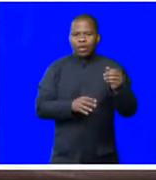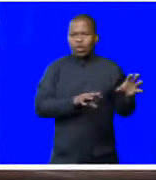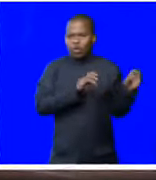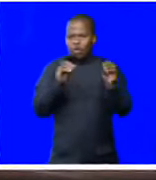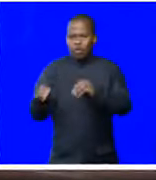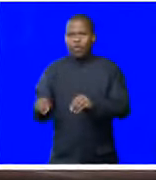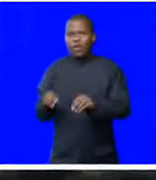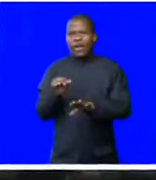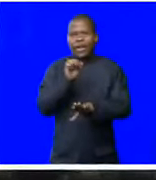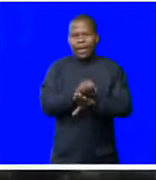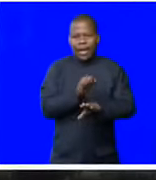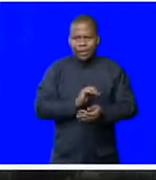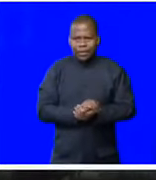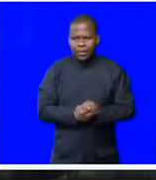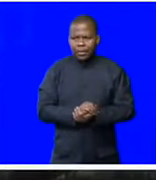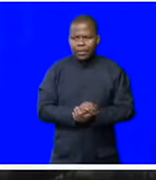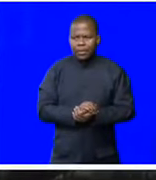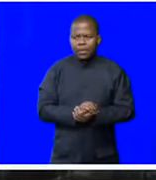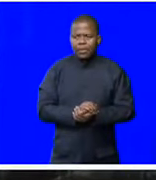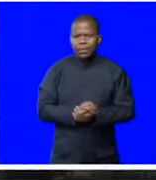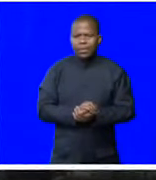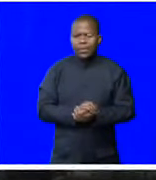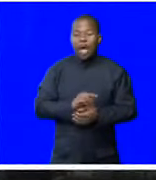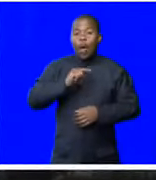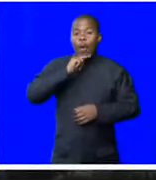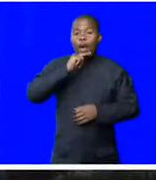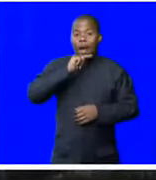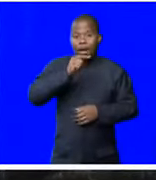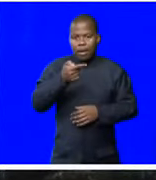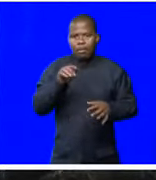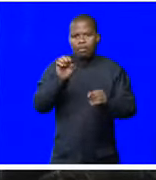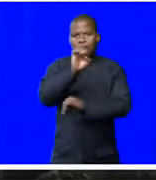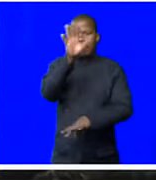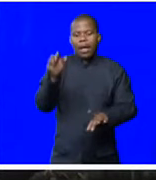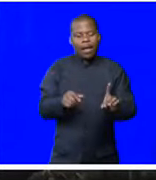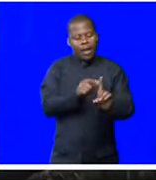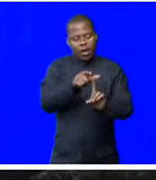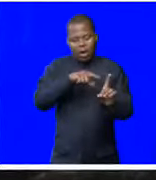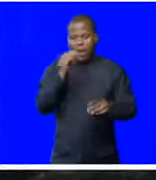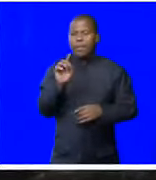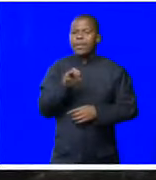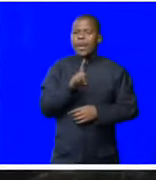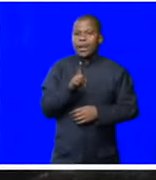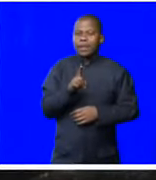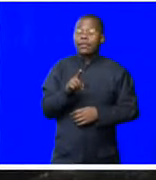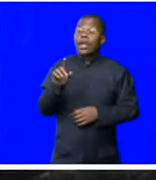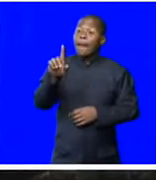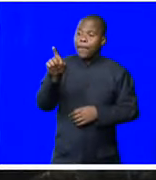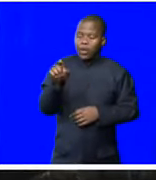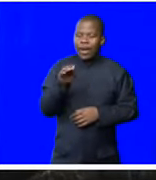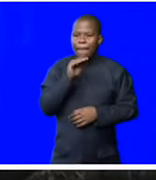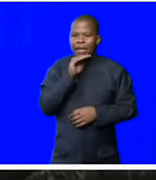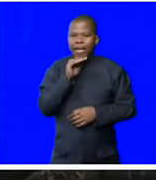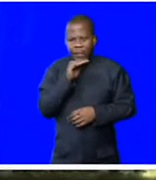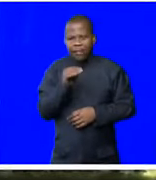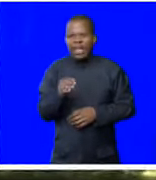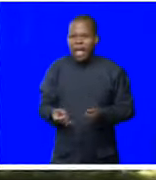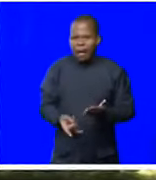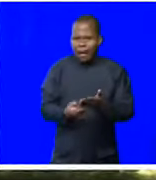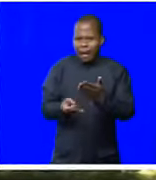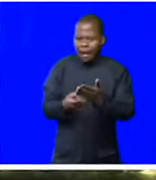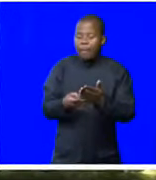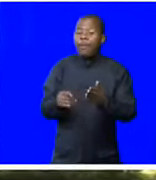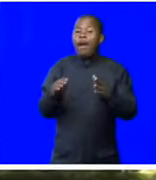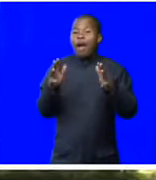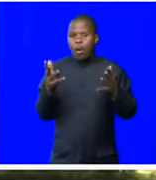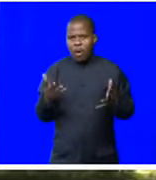relatives. The news crew spoke to the communications officer Kukuletu Dlamini if they do intervene when an